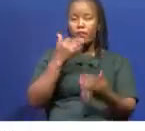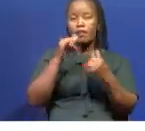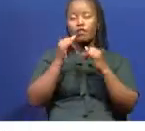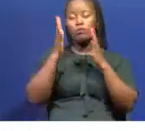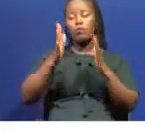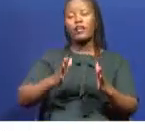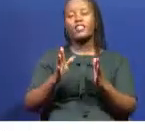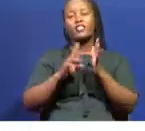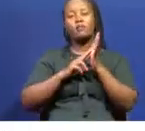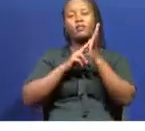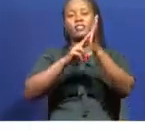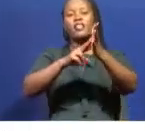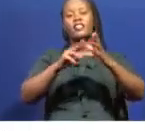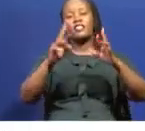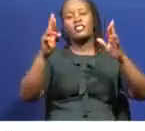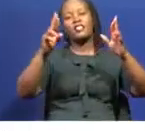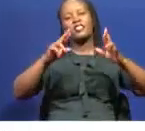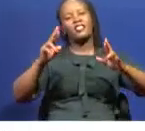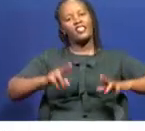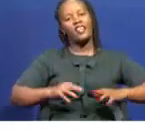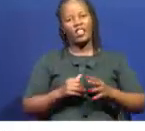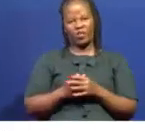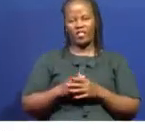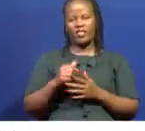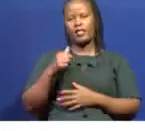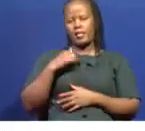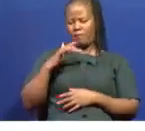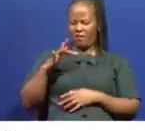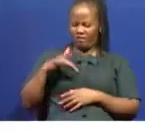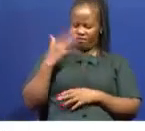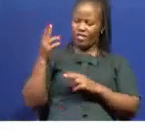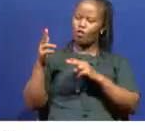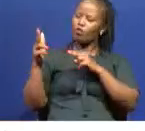global doors? I feel very soon. Like